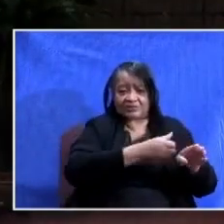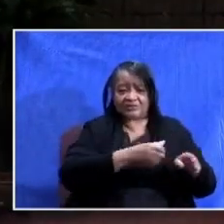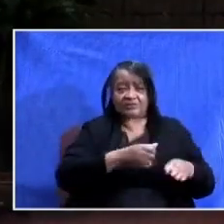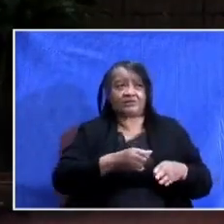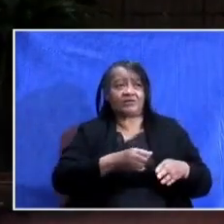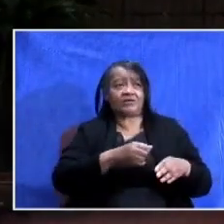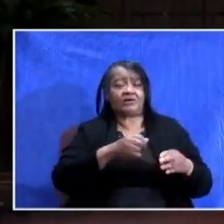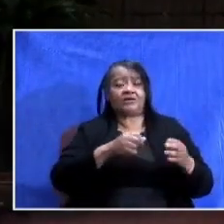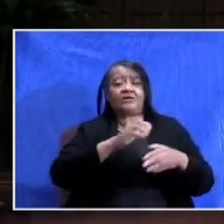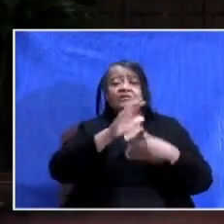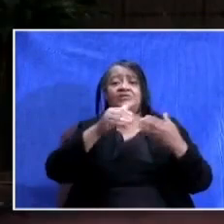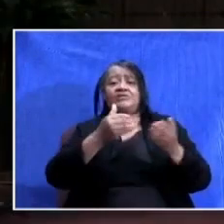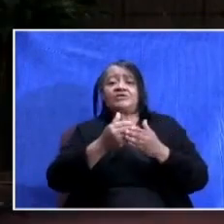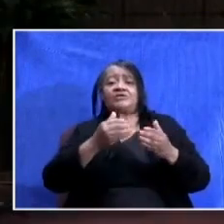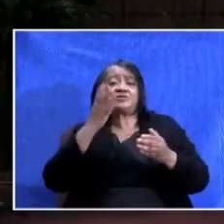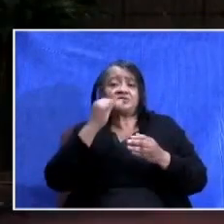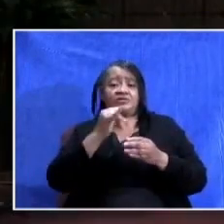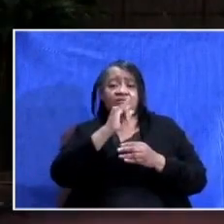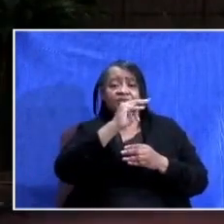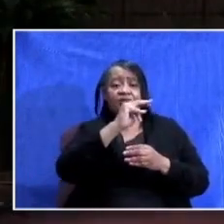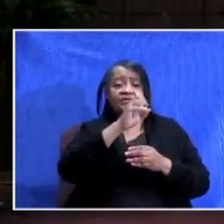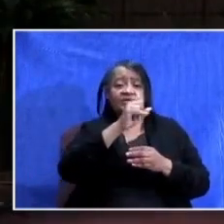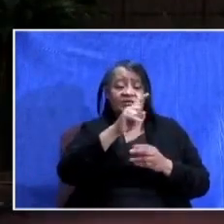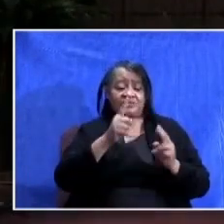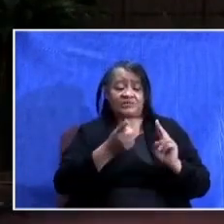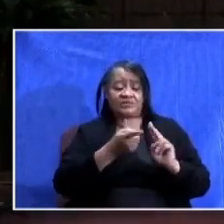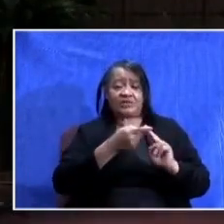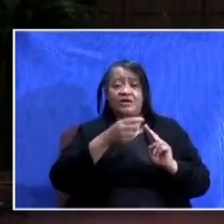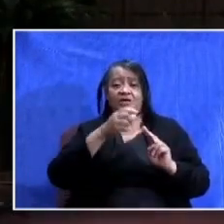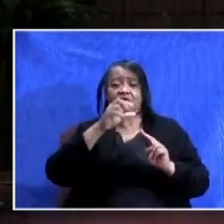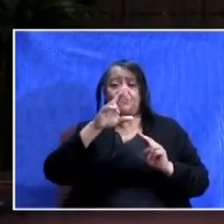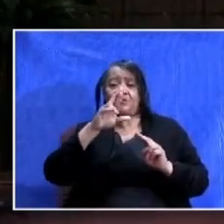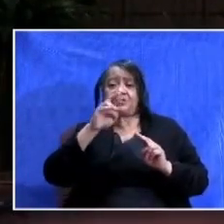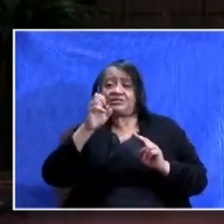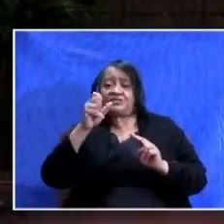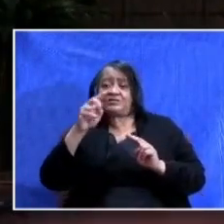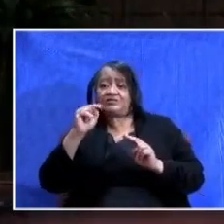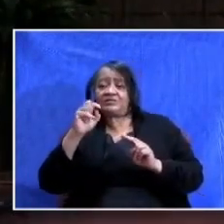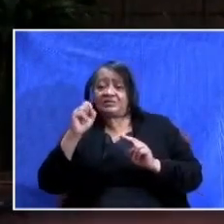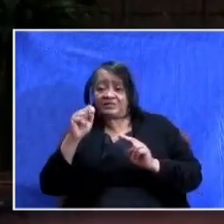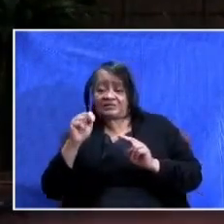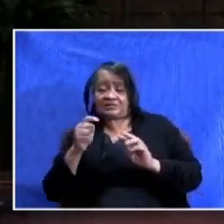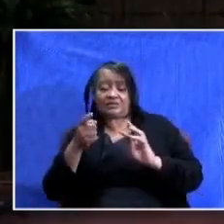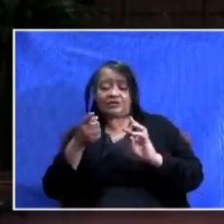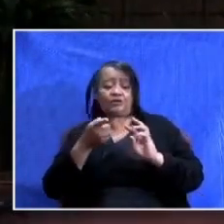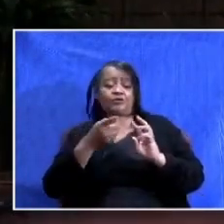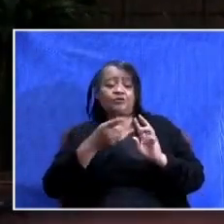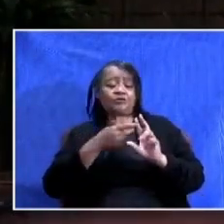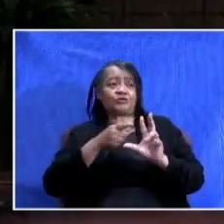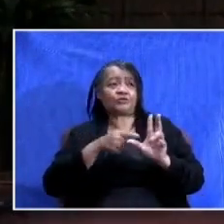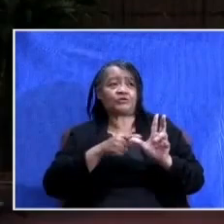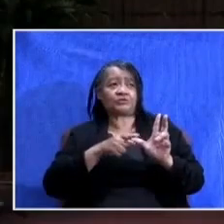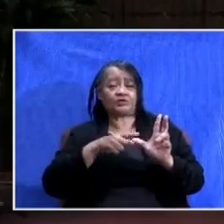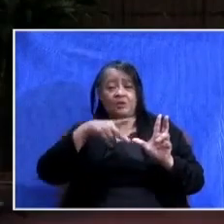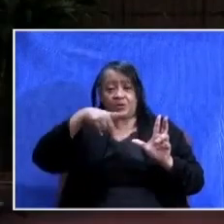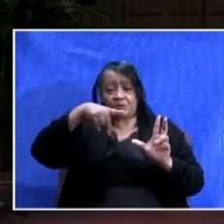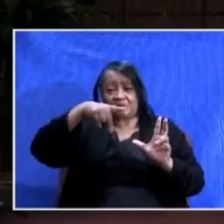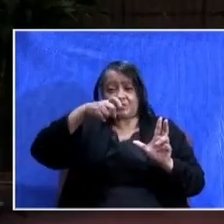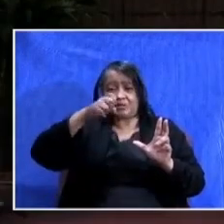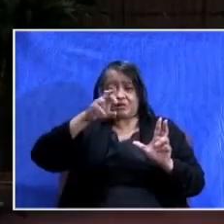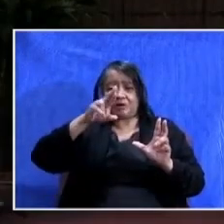Insist, resist. This is our experience. Insist, resist. Here it is. Persist.